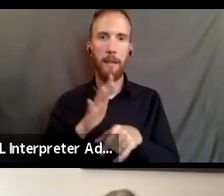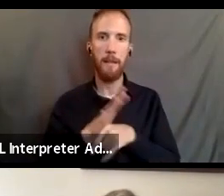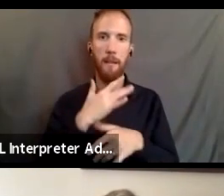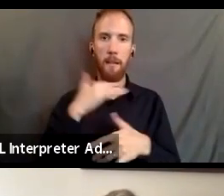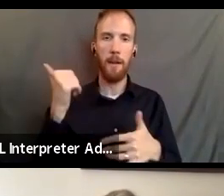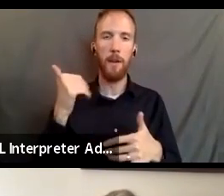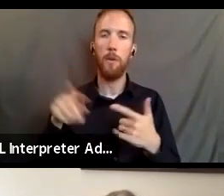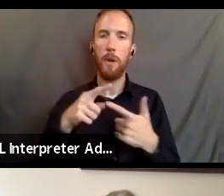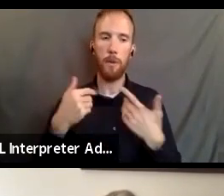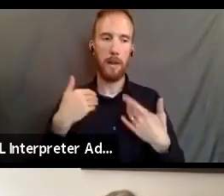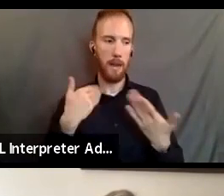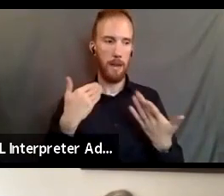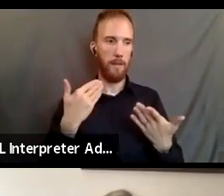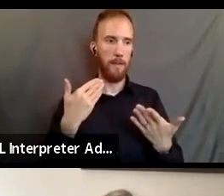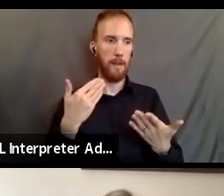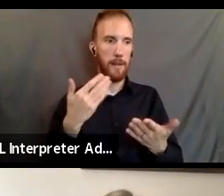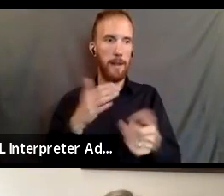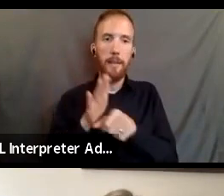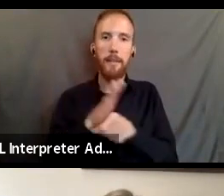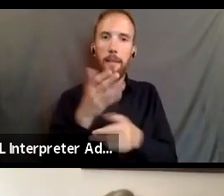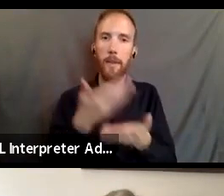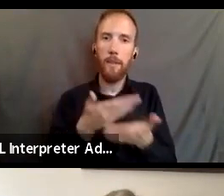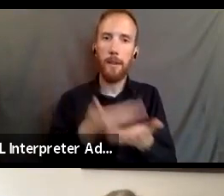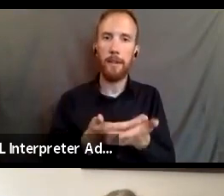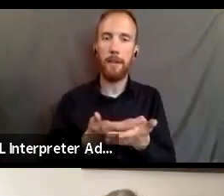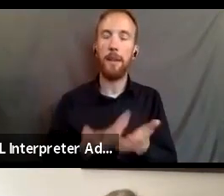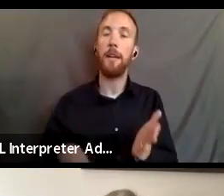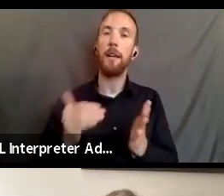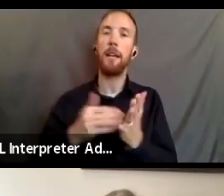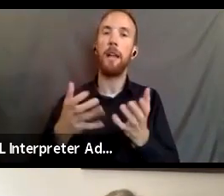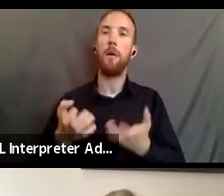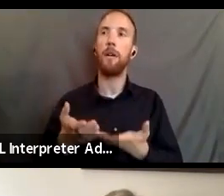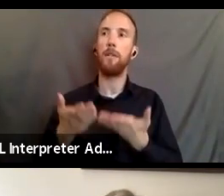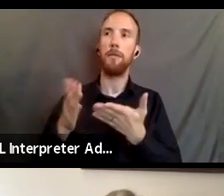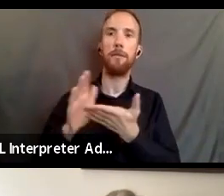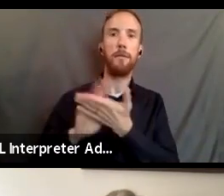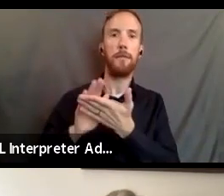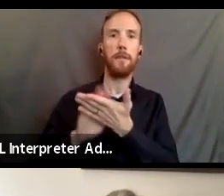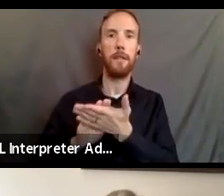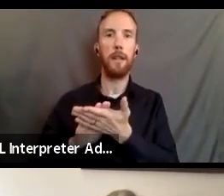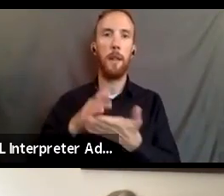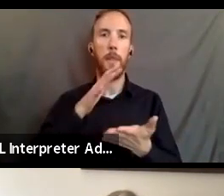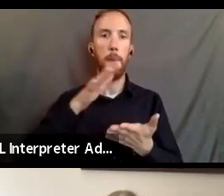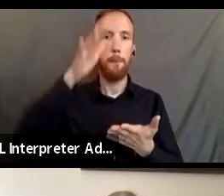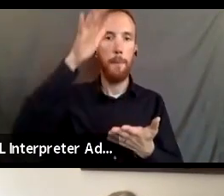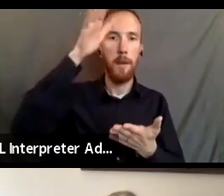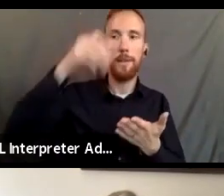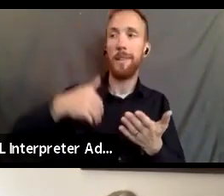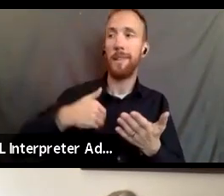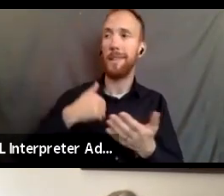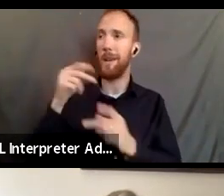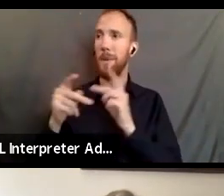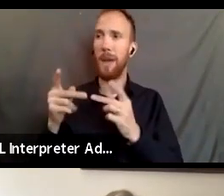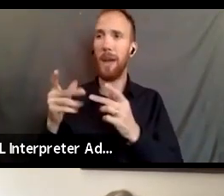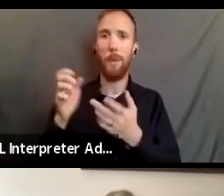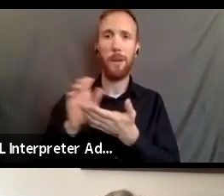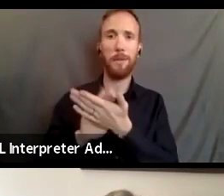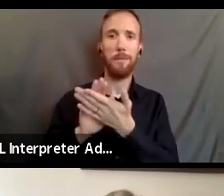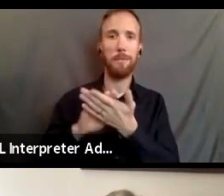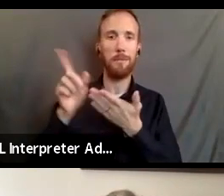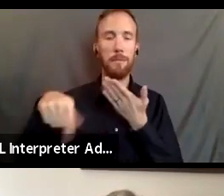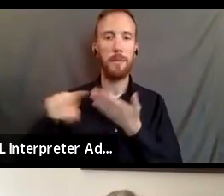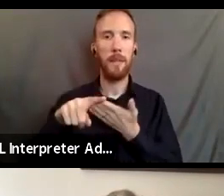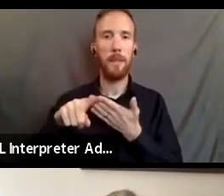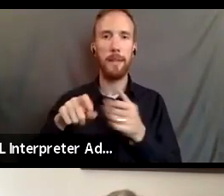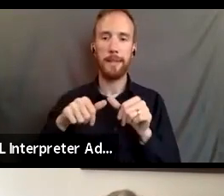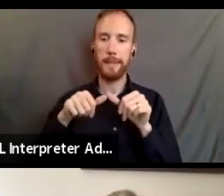want to commend again the parents and young people for their continuous effort for